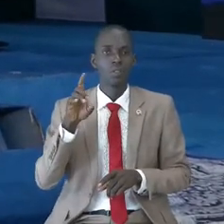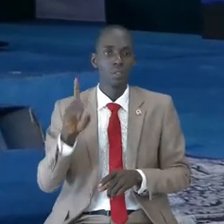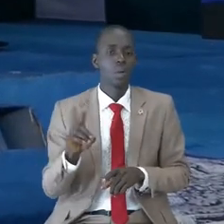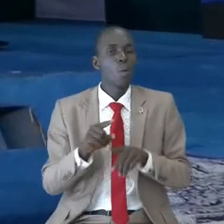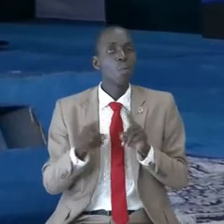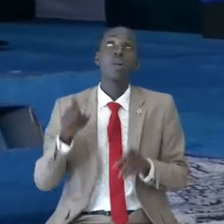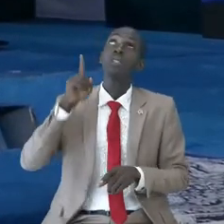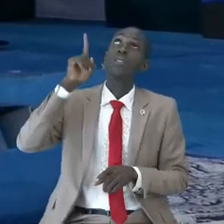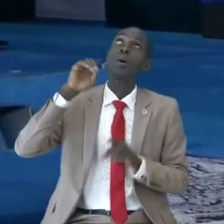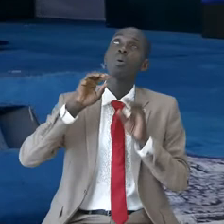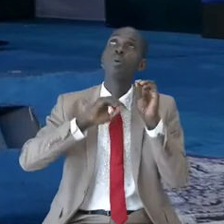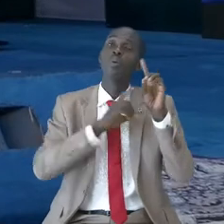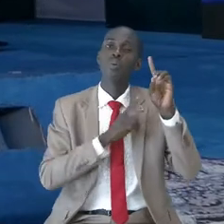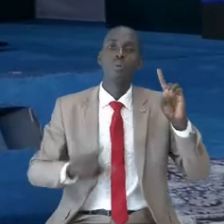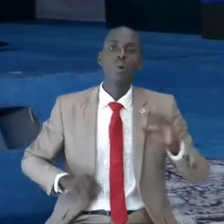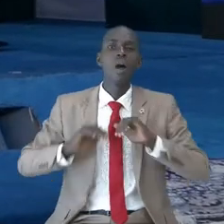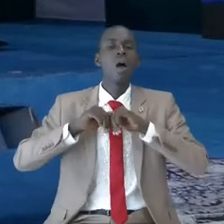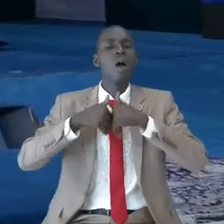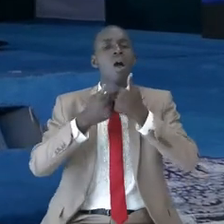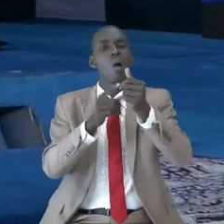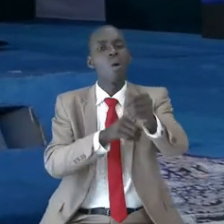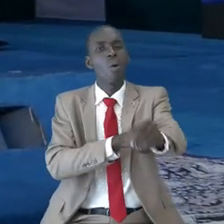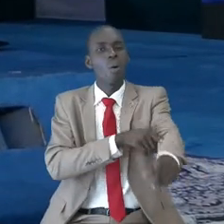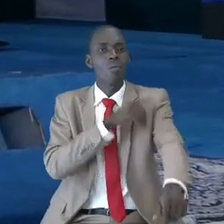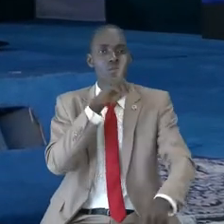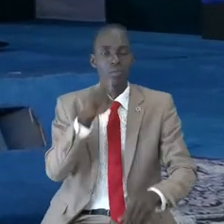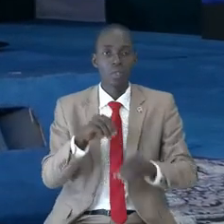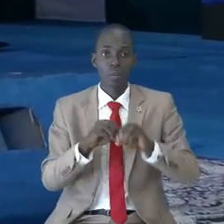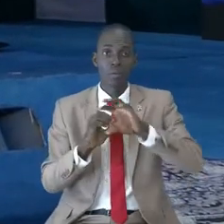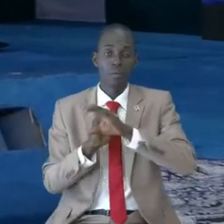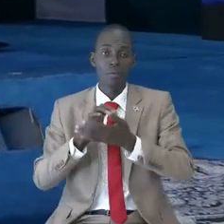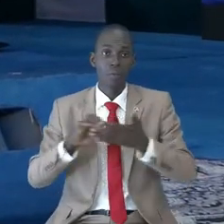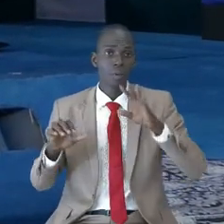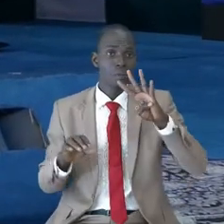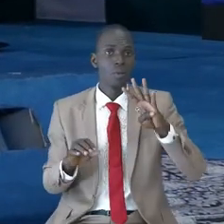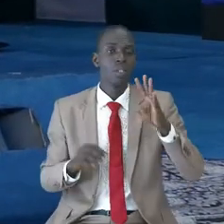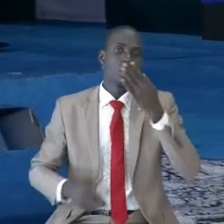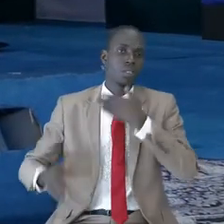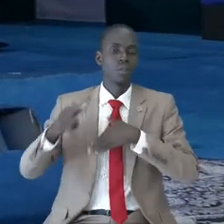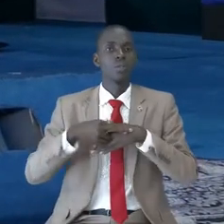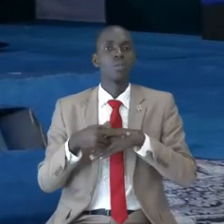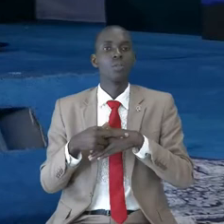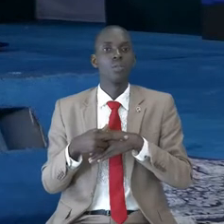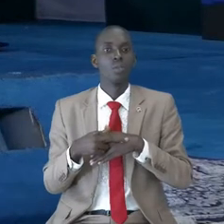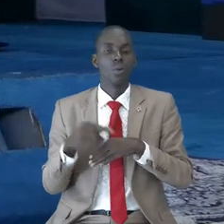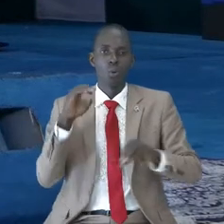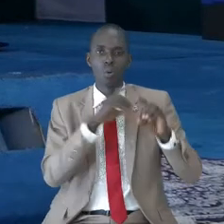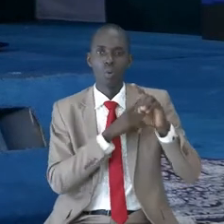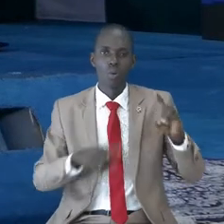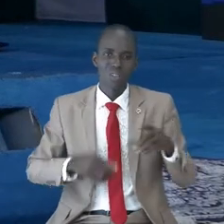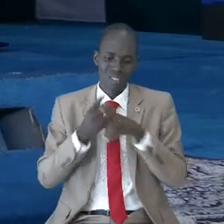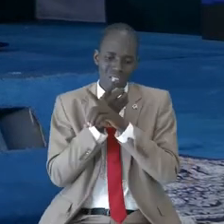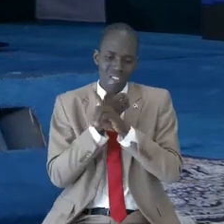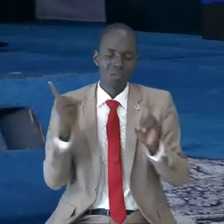how long? In verse 4, it says, return, O Lord, deliver